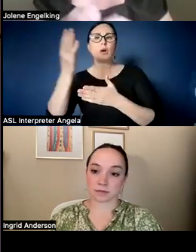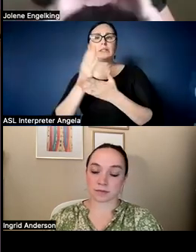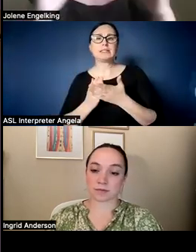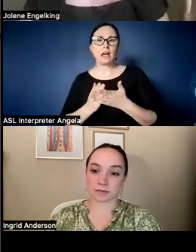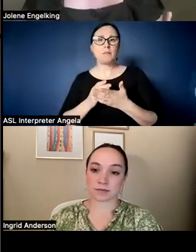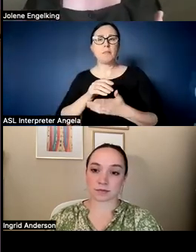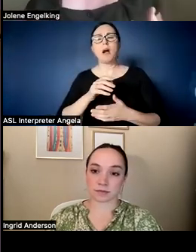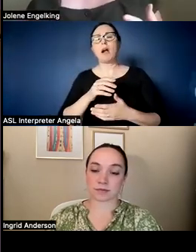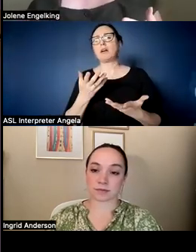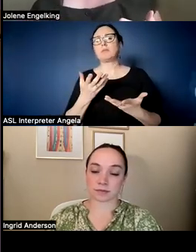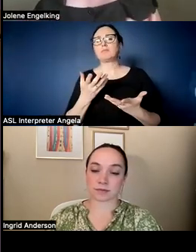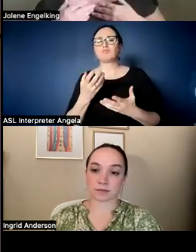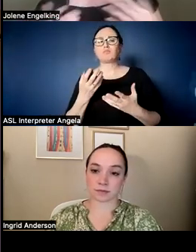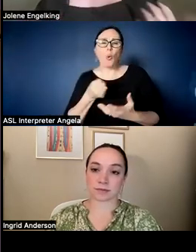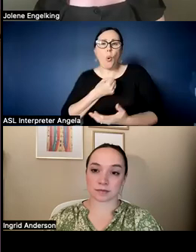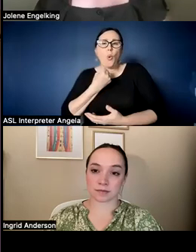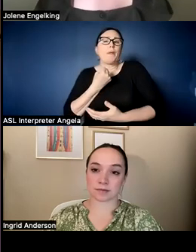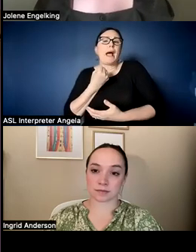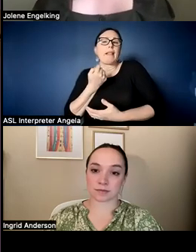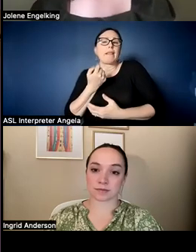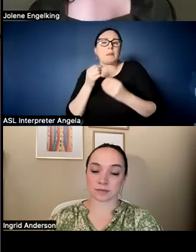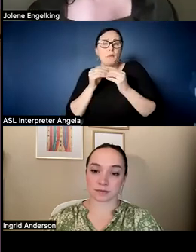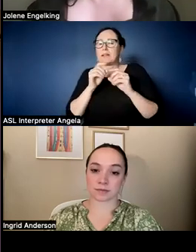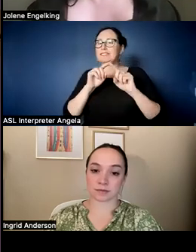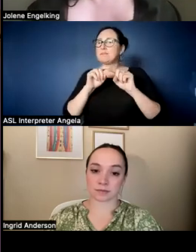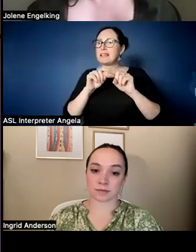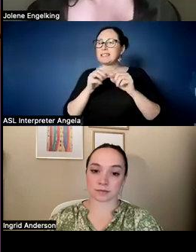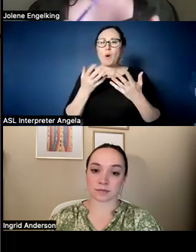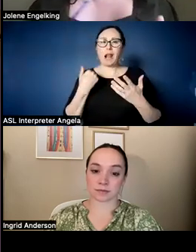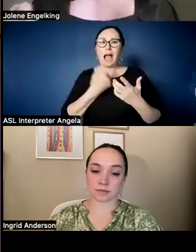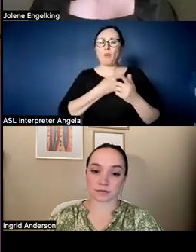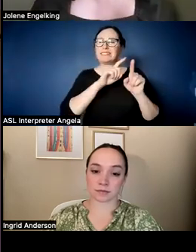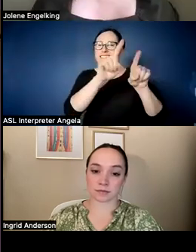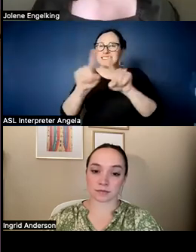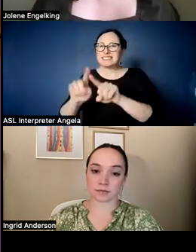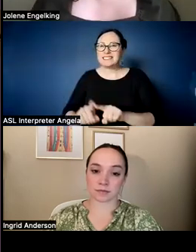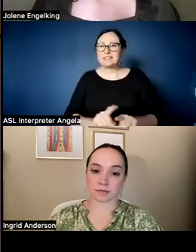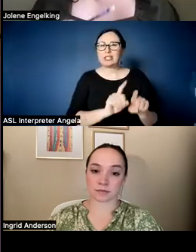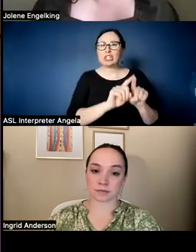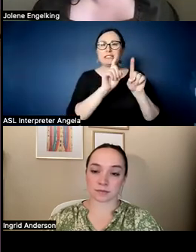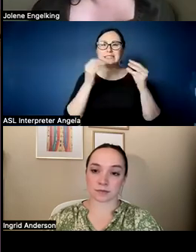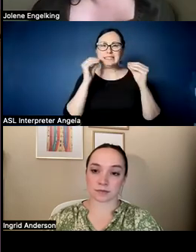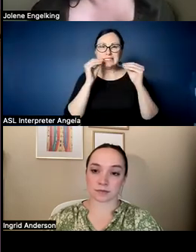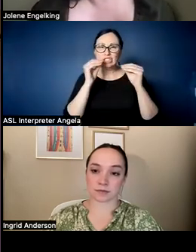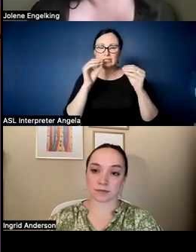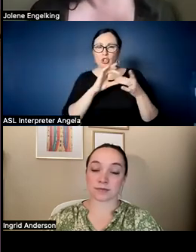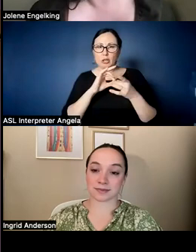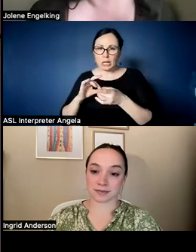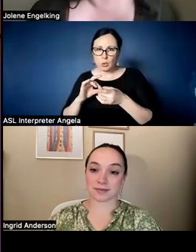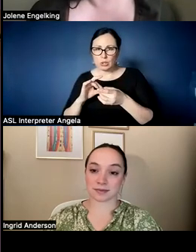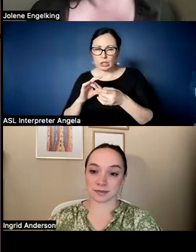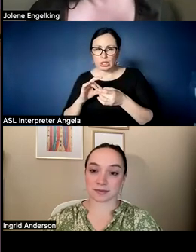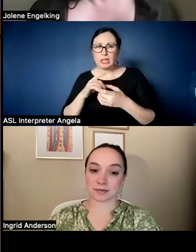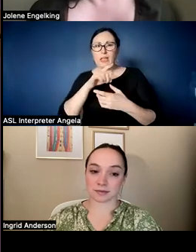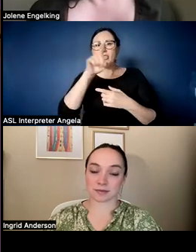more, all depending on what our different teachings are, right? And each of those clans is integral to every community,